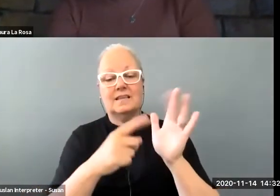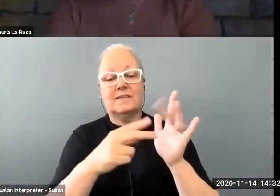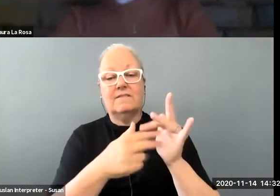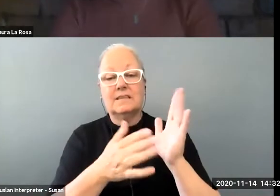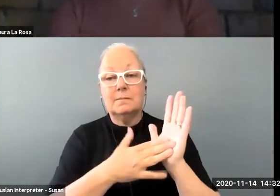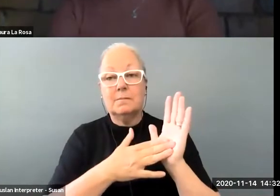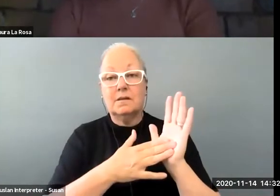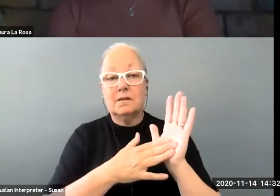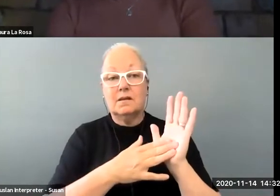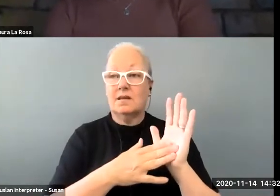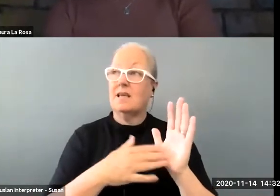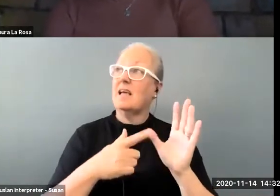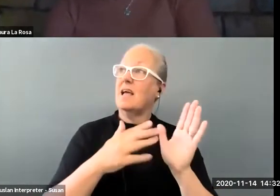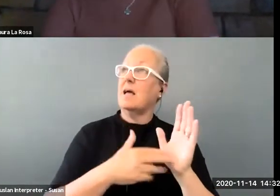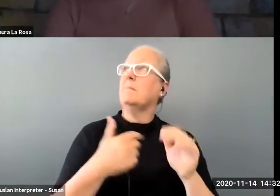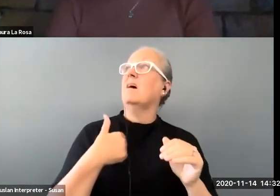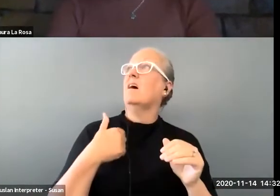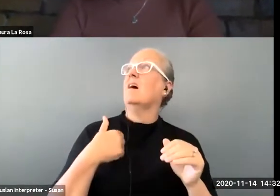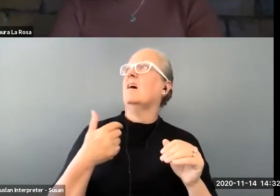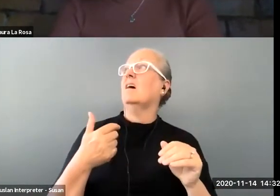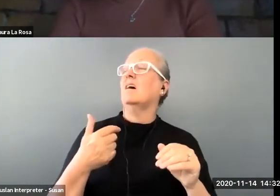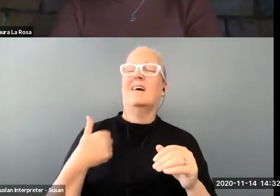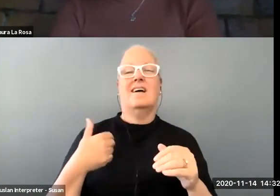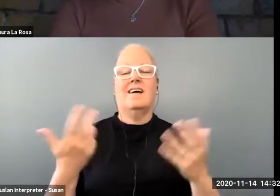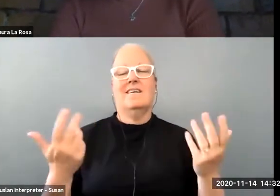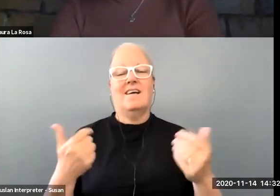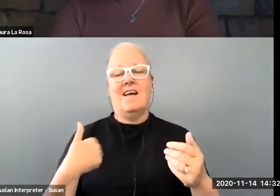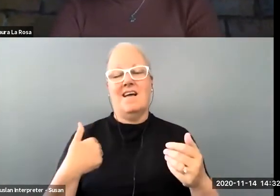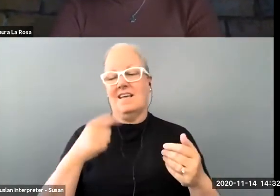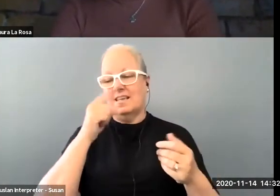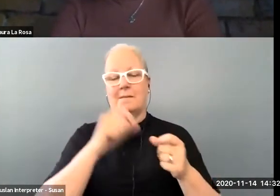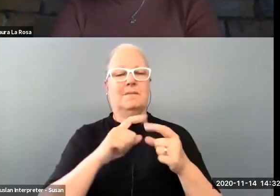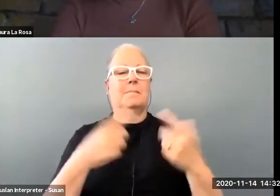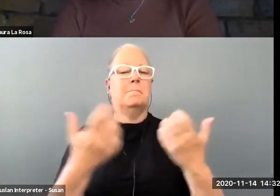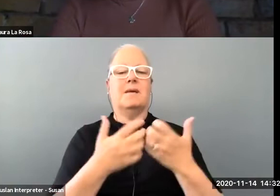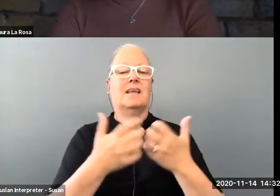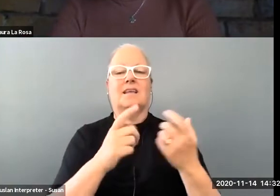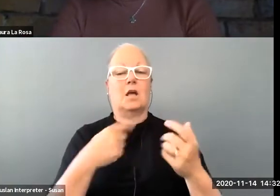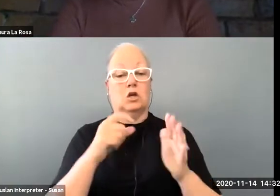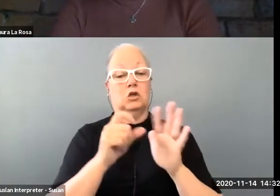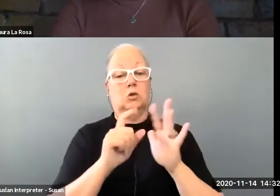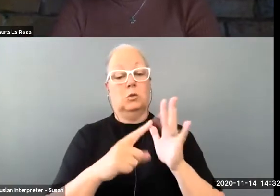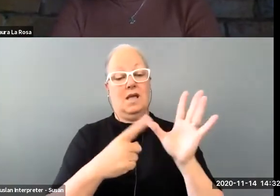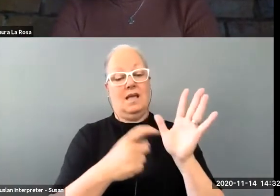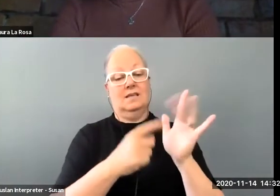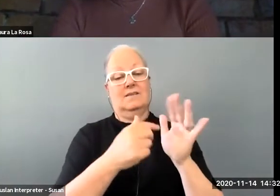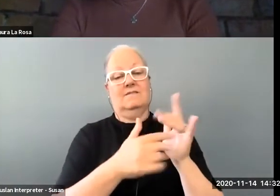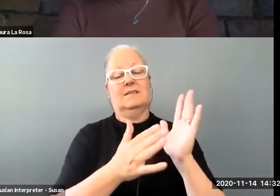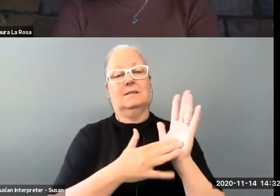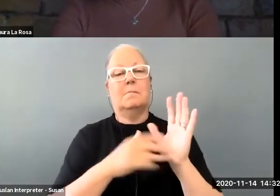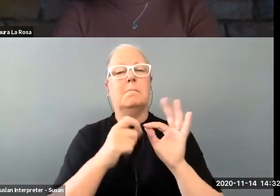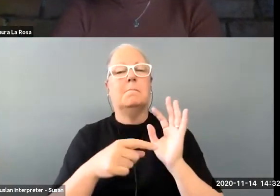a straight, like I'm many things. It's like, you know, I do activism, but I wouldn't say it's my